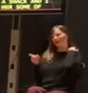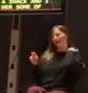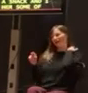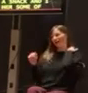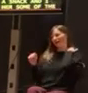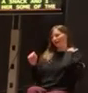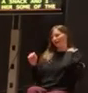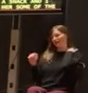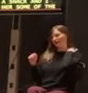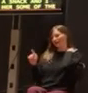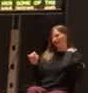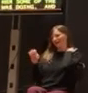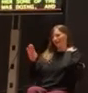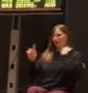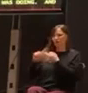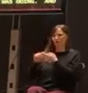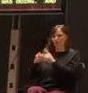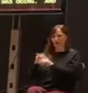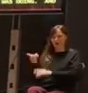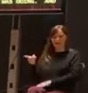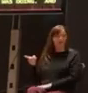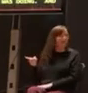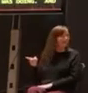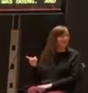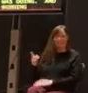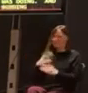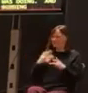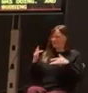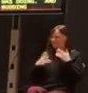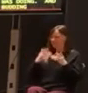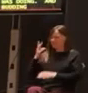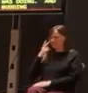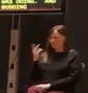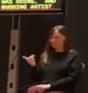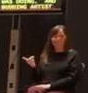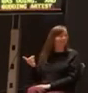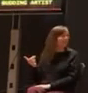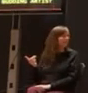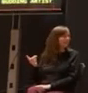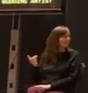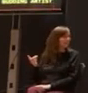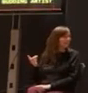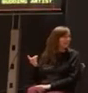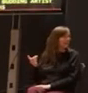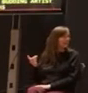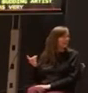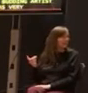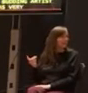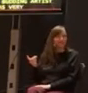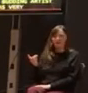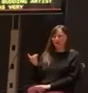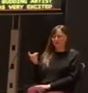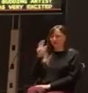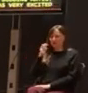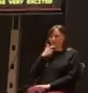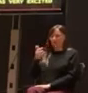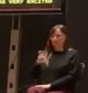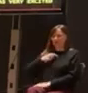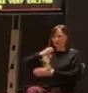Natalie, a sort of a budding artist herself, was very excited to see them just sort of emerge from my pen,